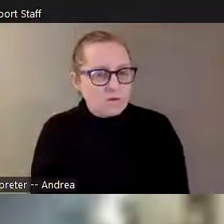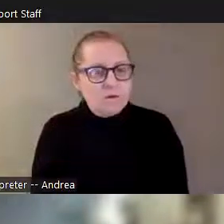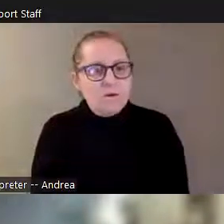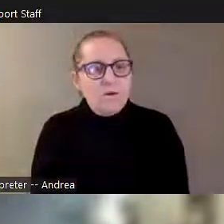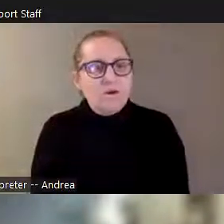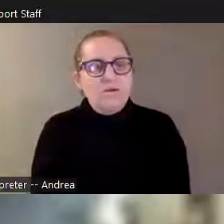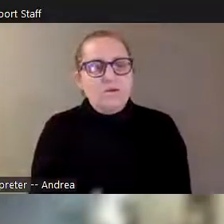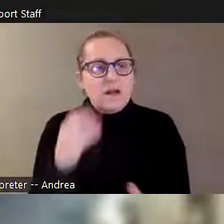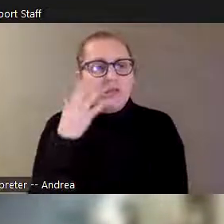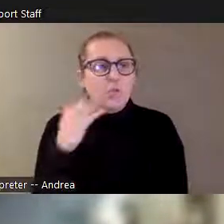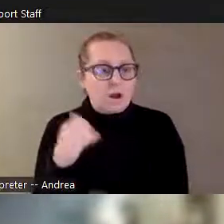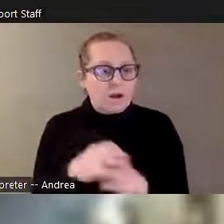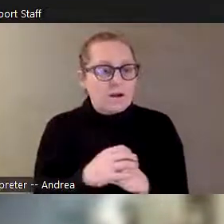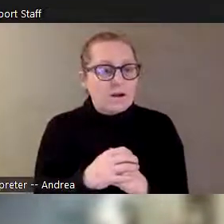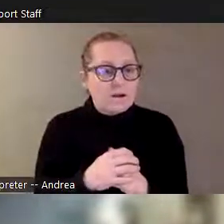the reason why I asked. That's